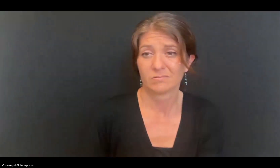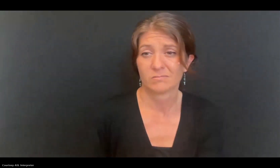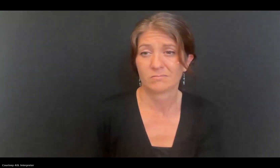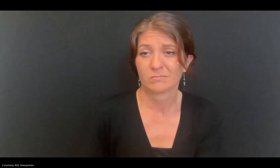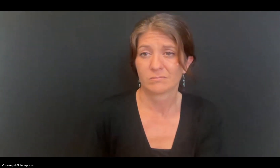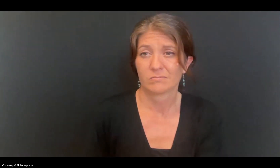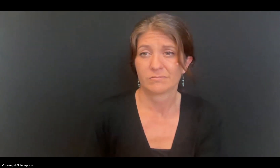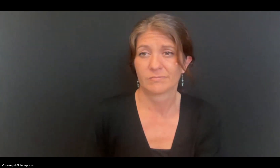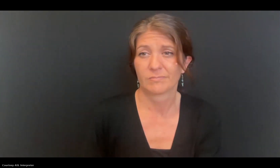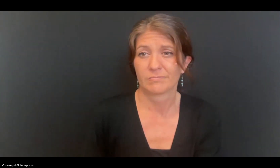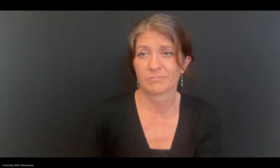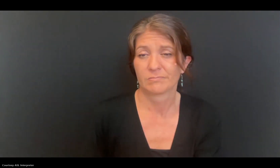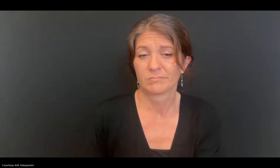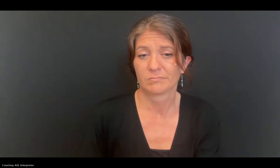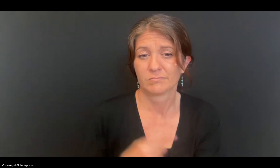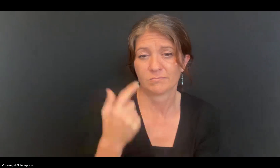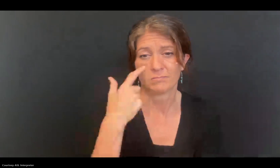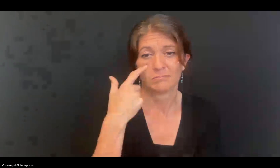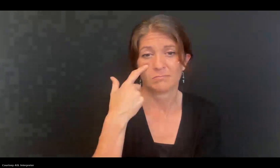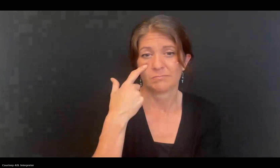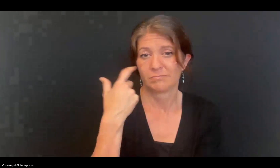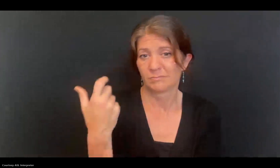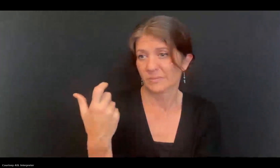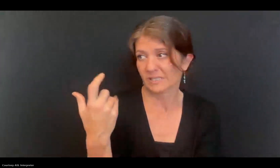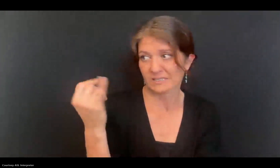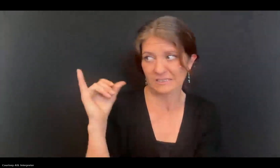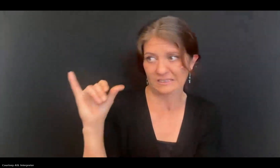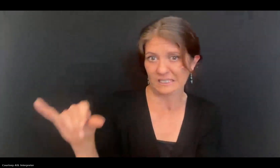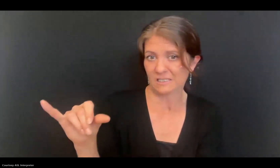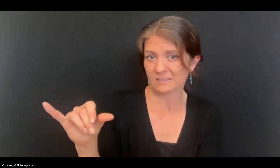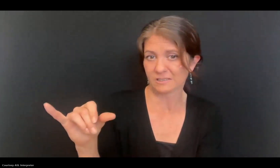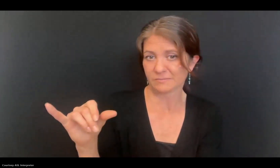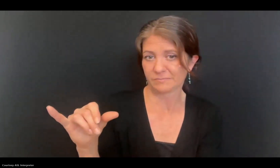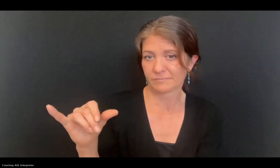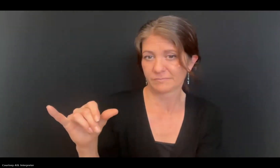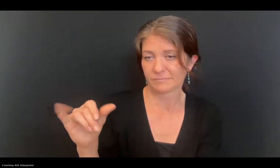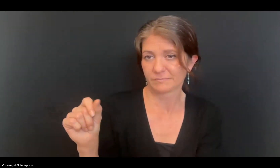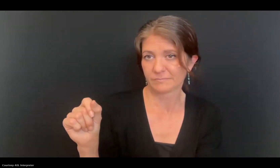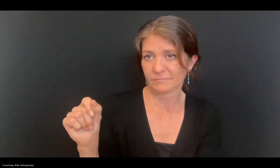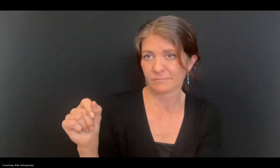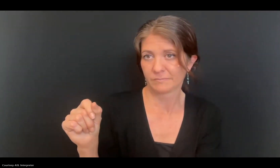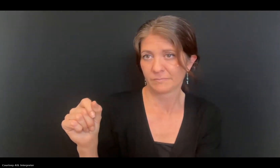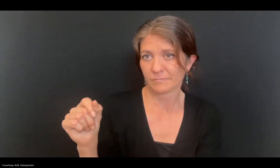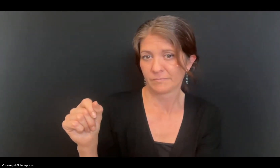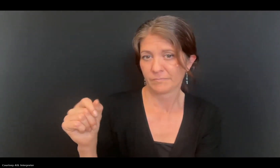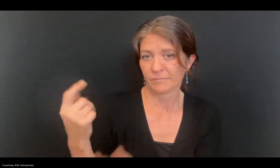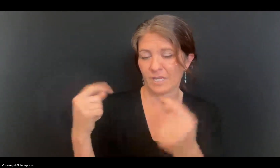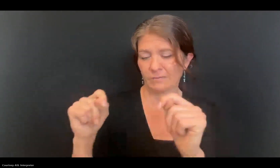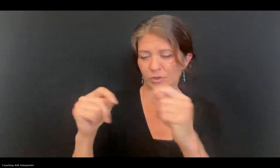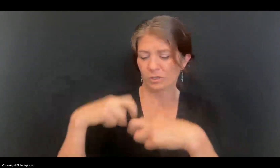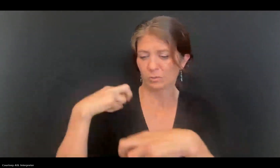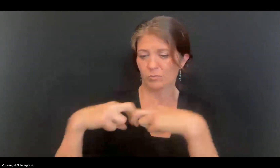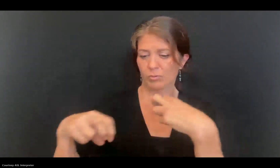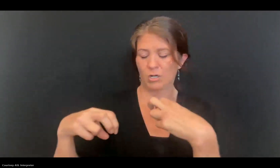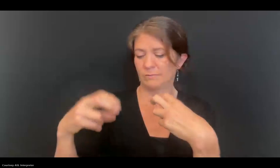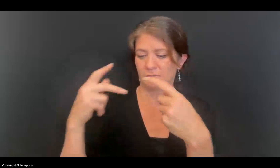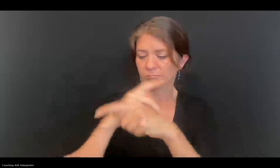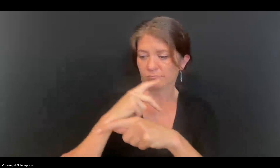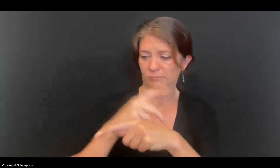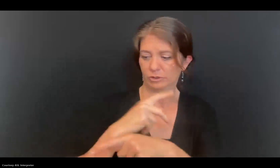And is it just something that, because I'm also trying to figure out how to problem solve this, because I'm with